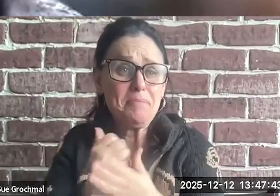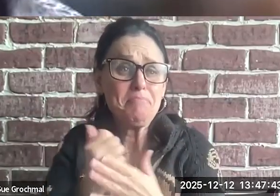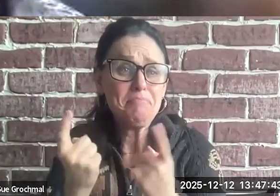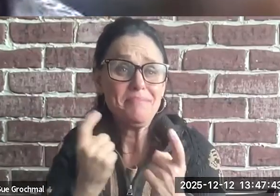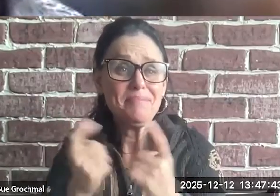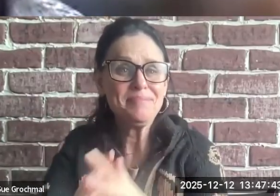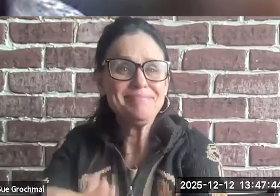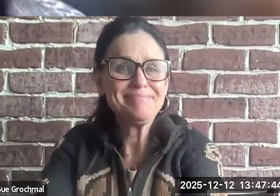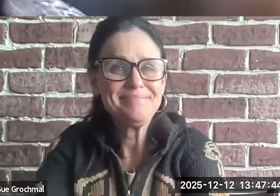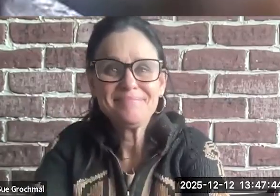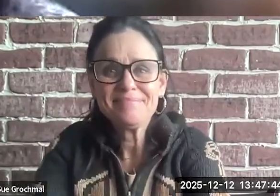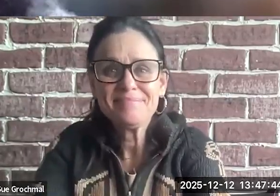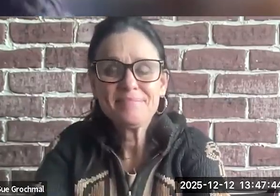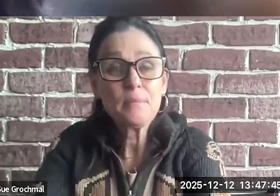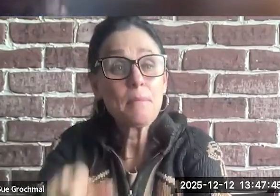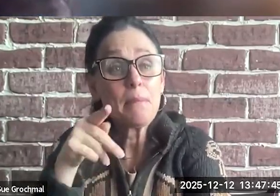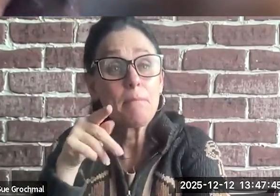now. Go ahead, Patrick.